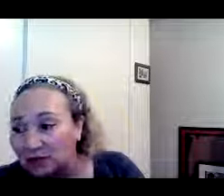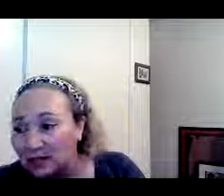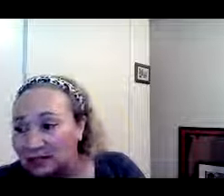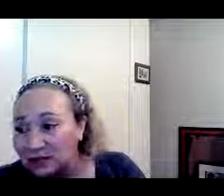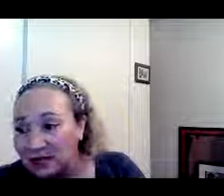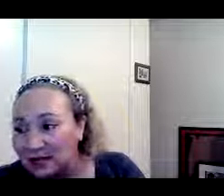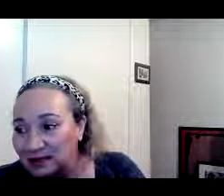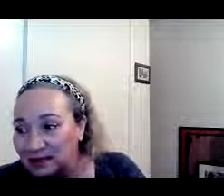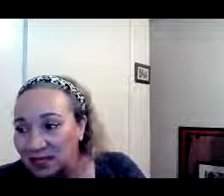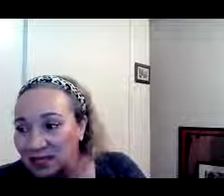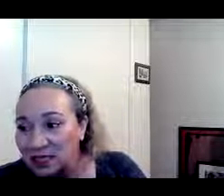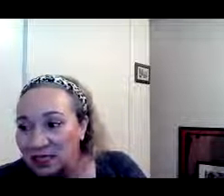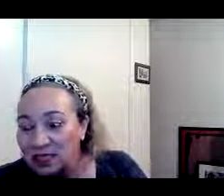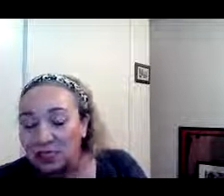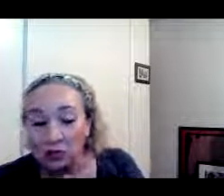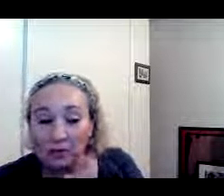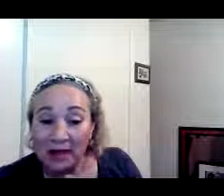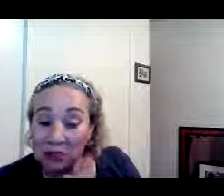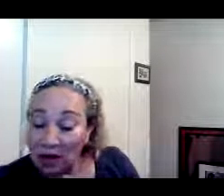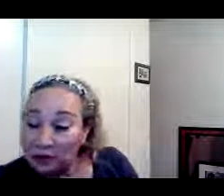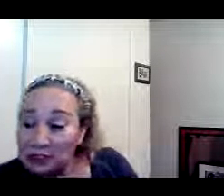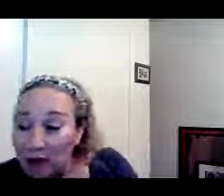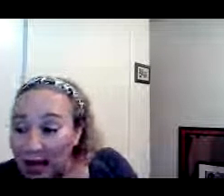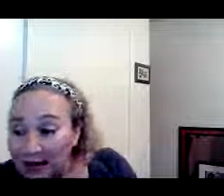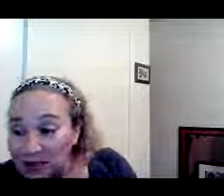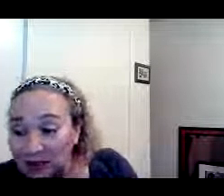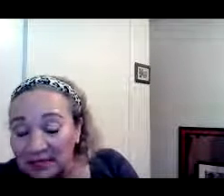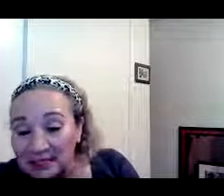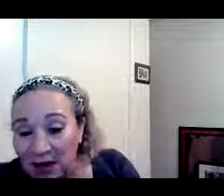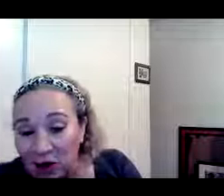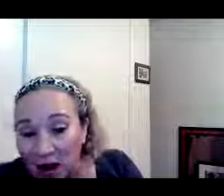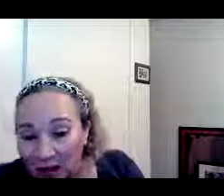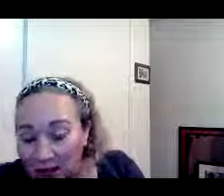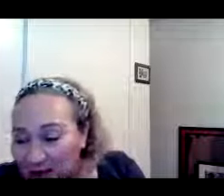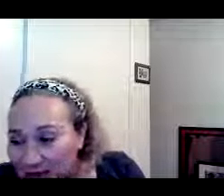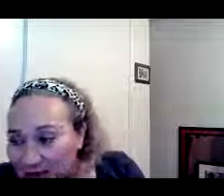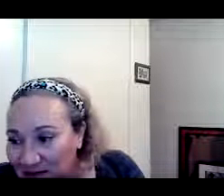Muir as a new head counselor. You were my daughter's spy counselor at Sarah.